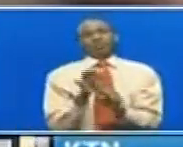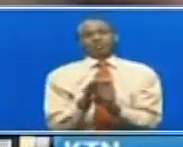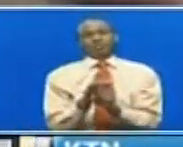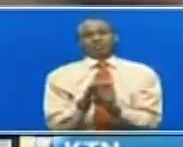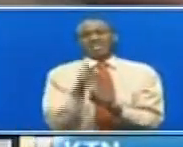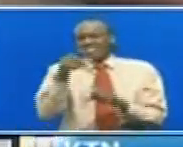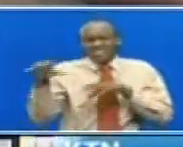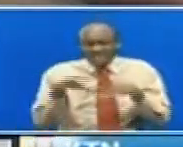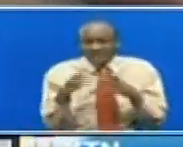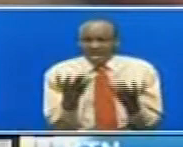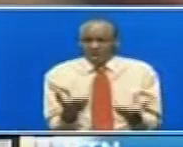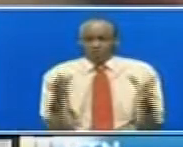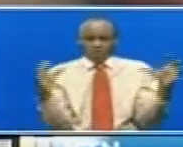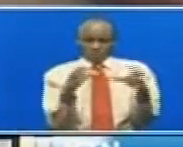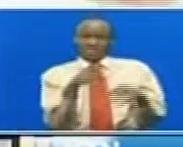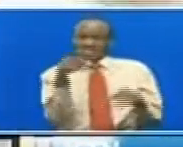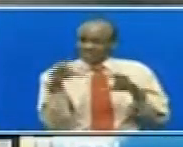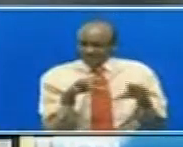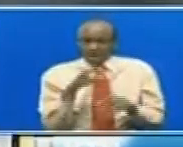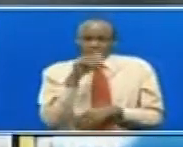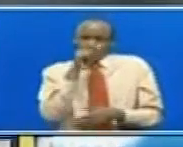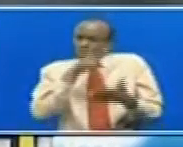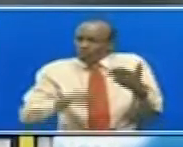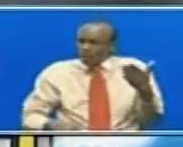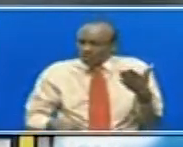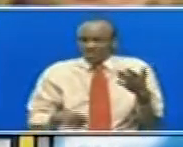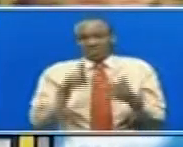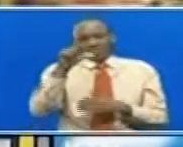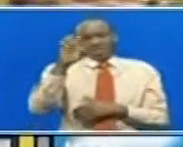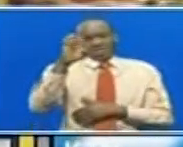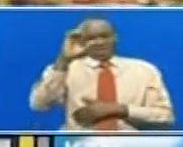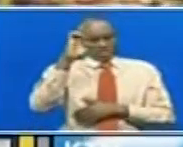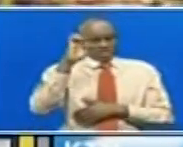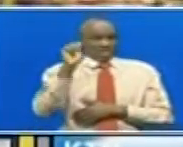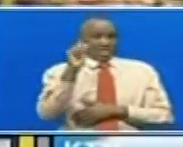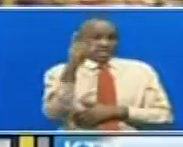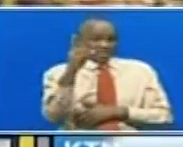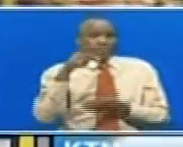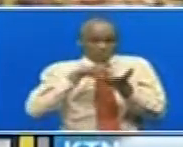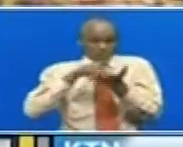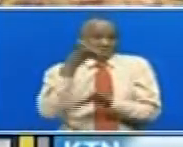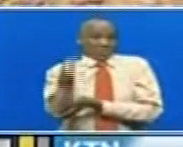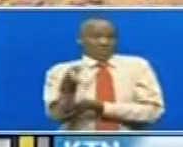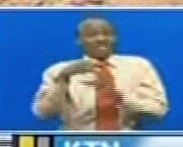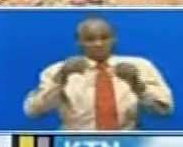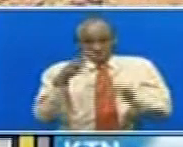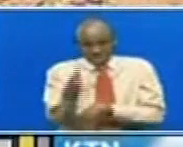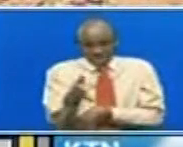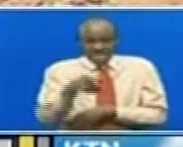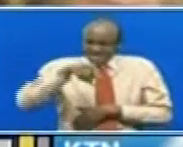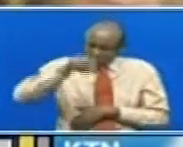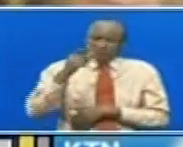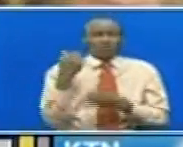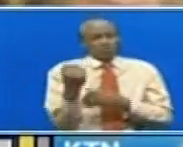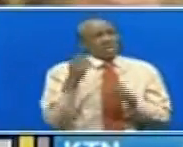The suffering of a community dealing with the effects of lead poisoning. A community that has buried several of its